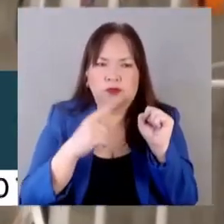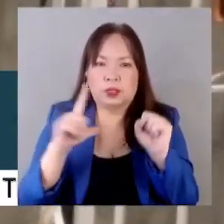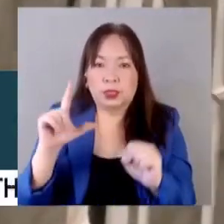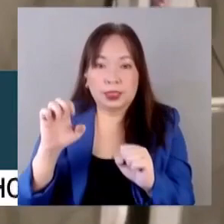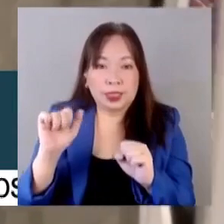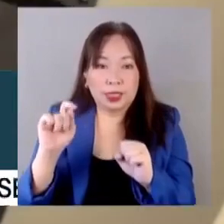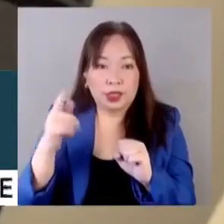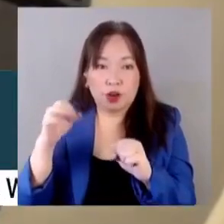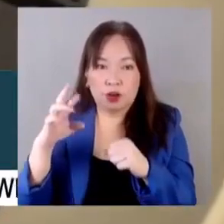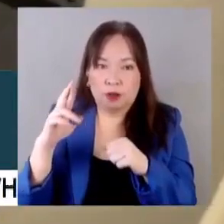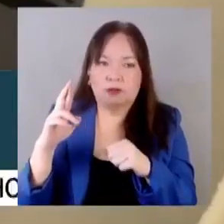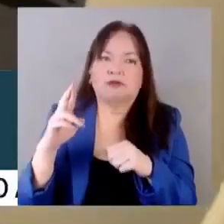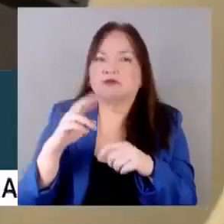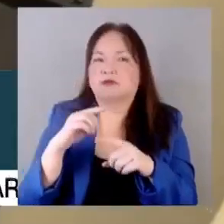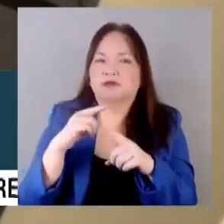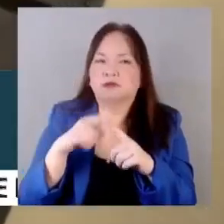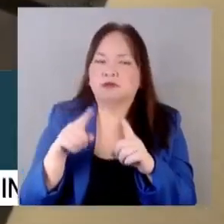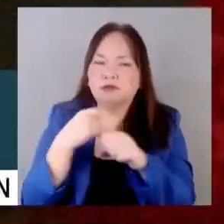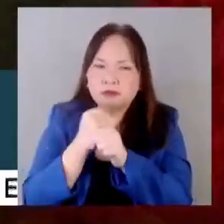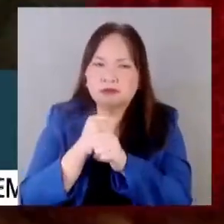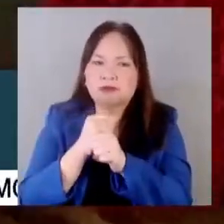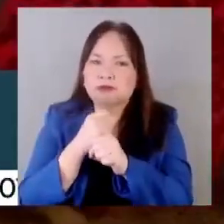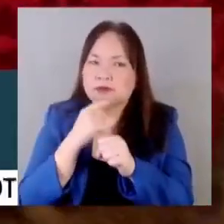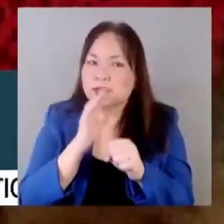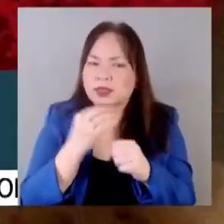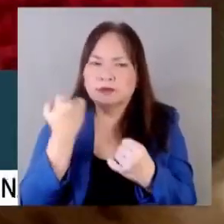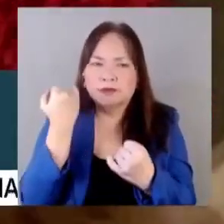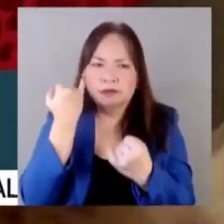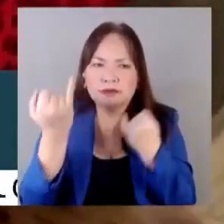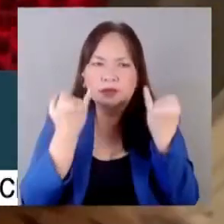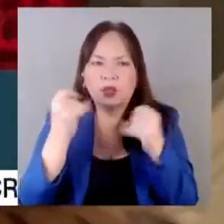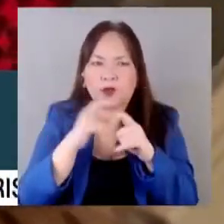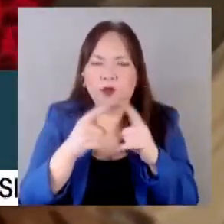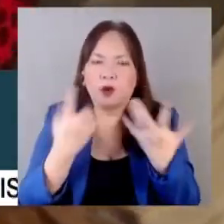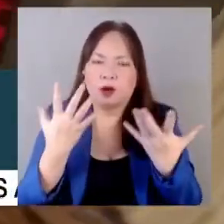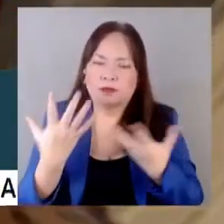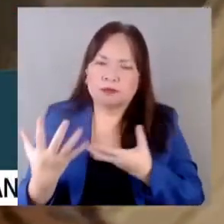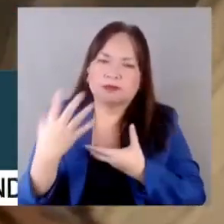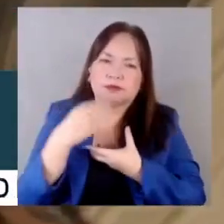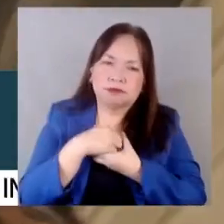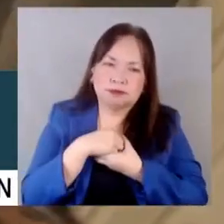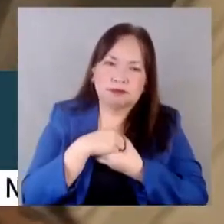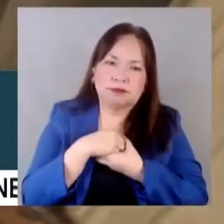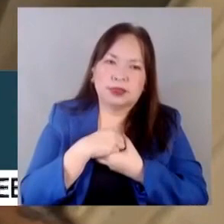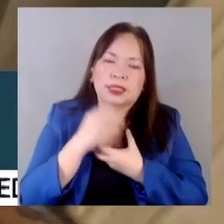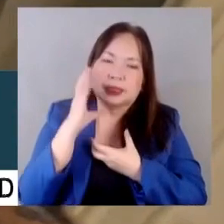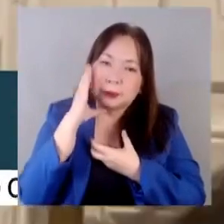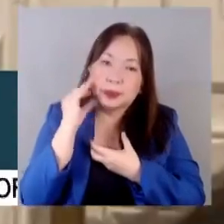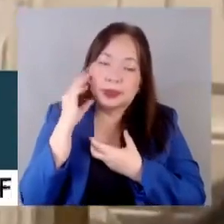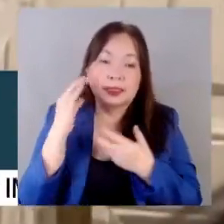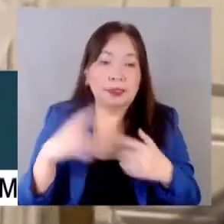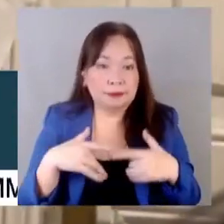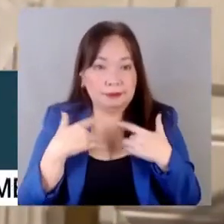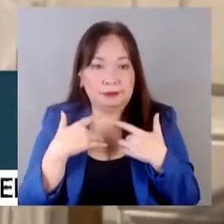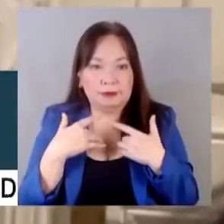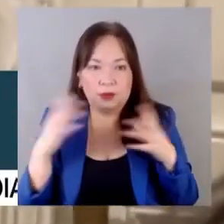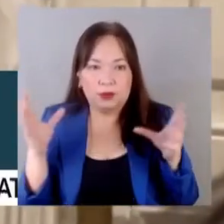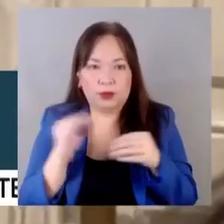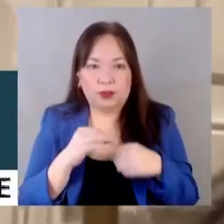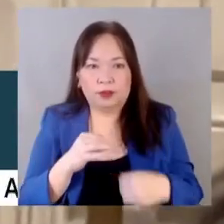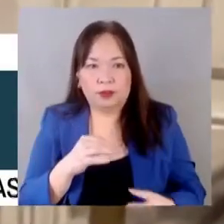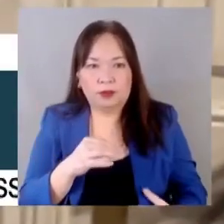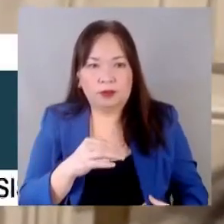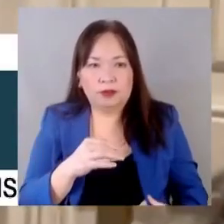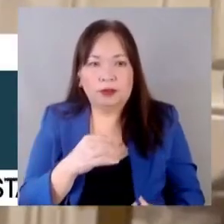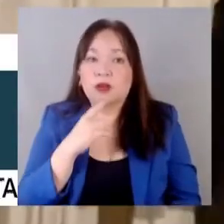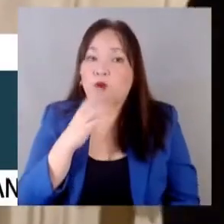artisans. According to Velasco, his creations embody his aspirations and life experiences. Since nung nag-aaral po